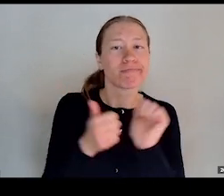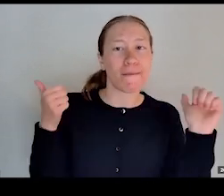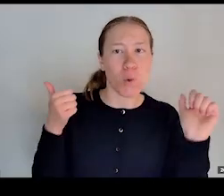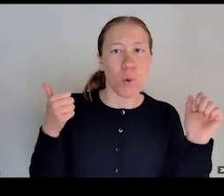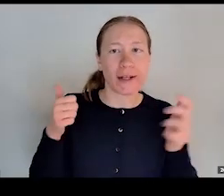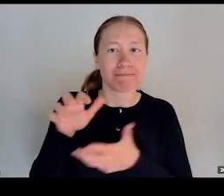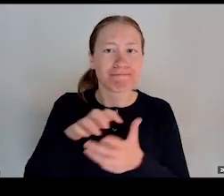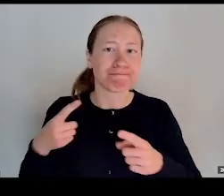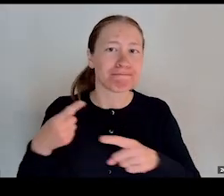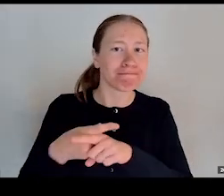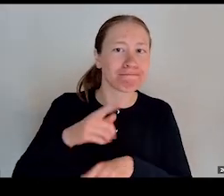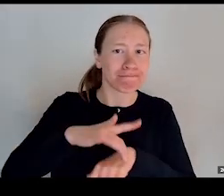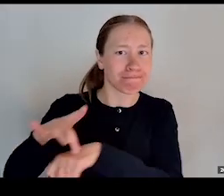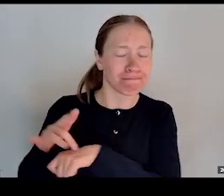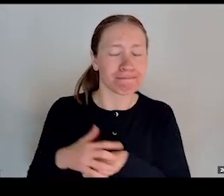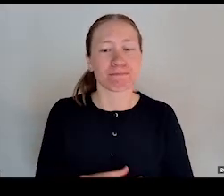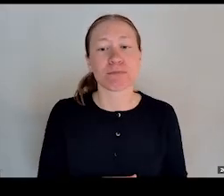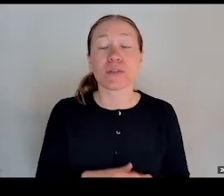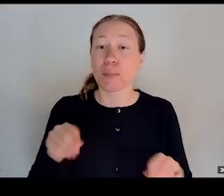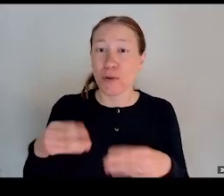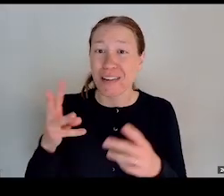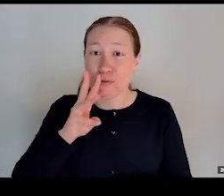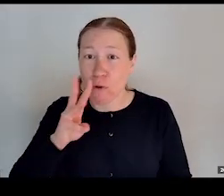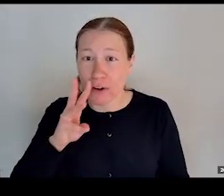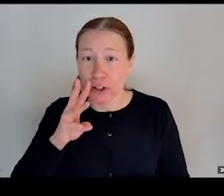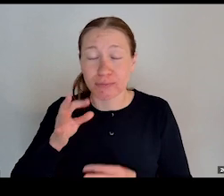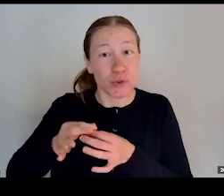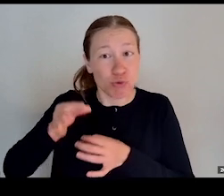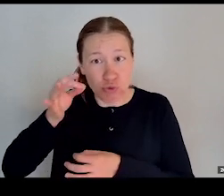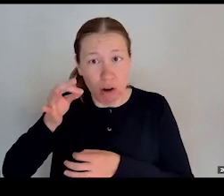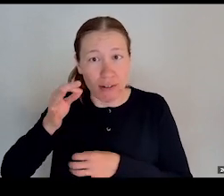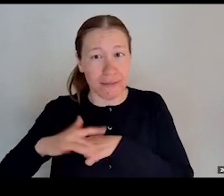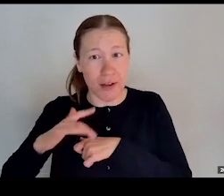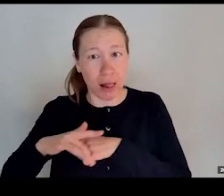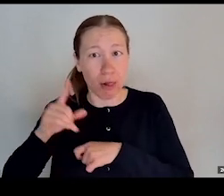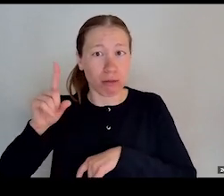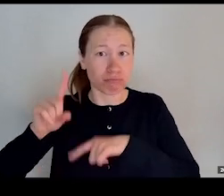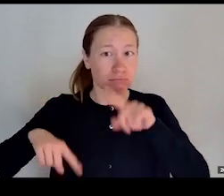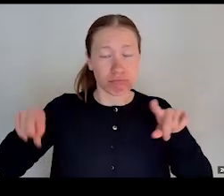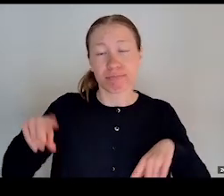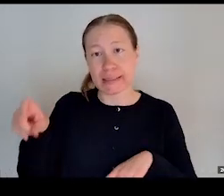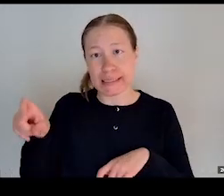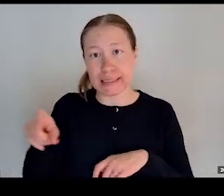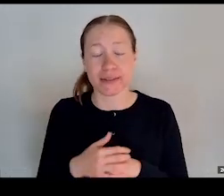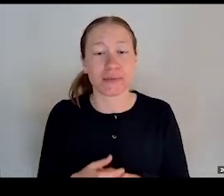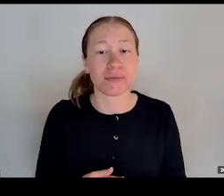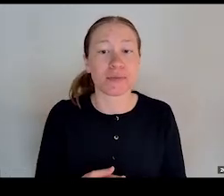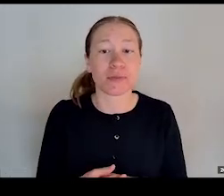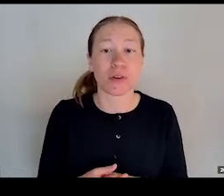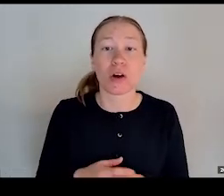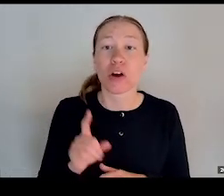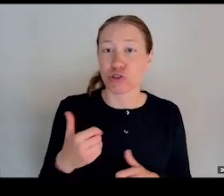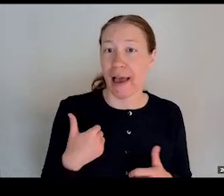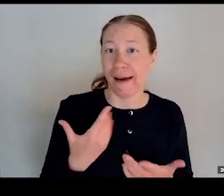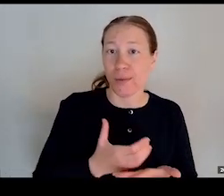cross-contamination. Please be sure to provide water and make straws available for varying needs. We want to have options to hold